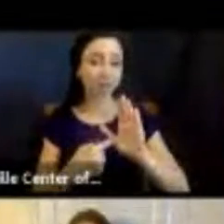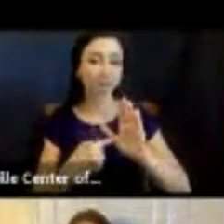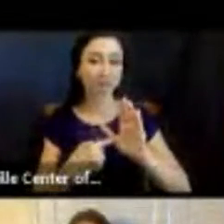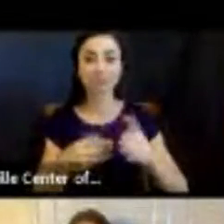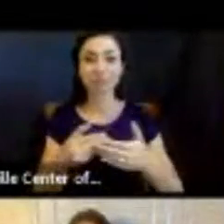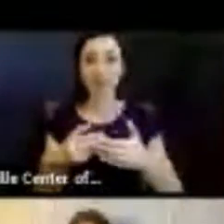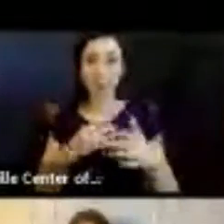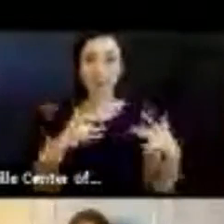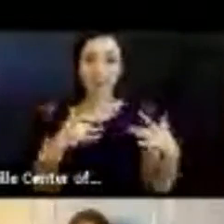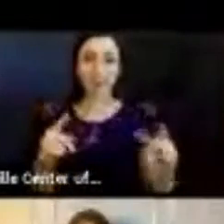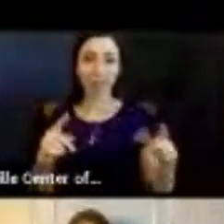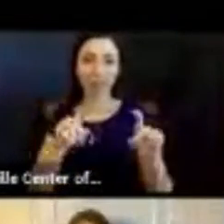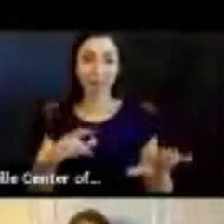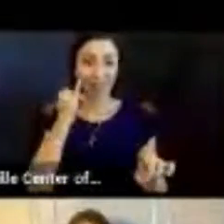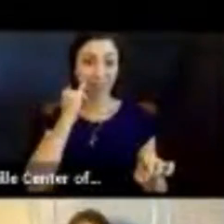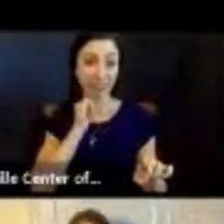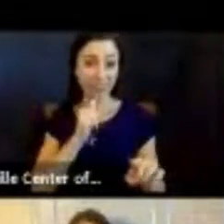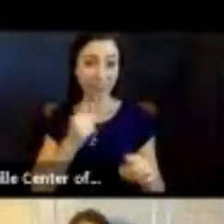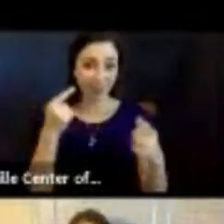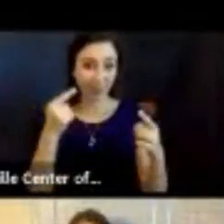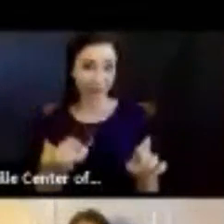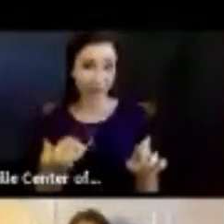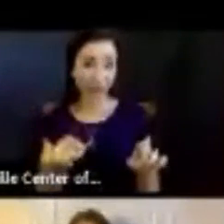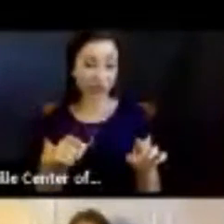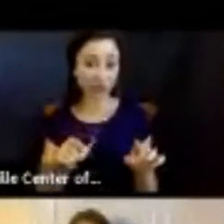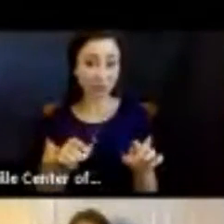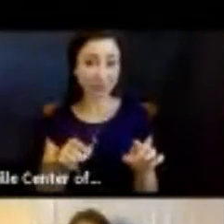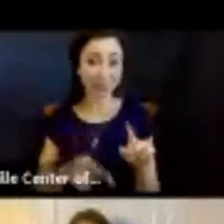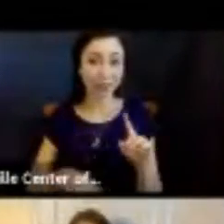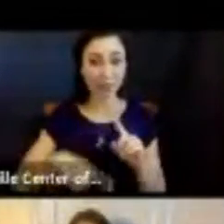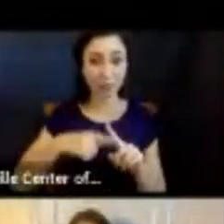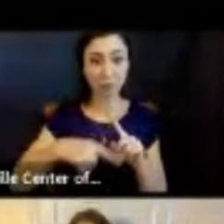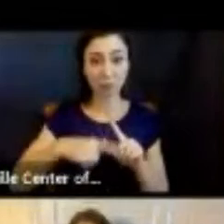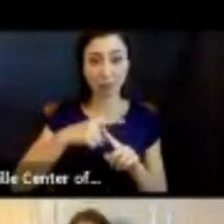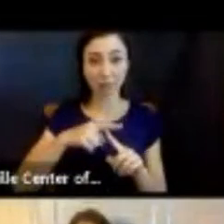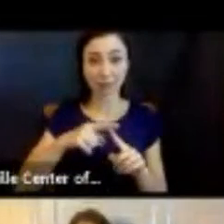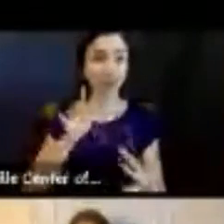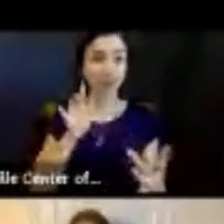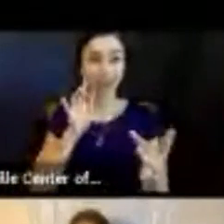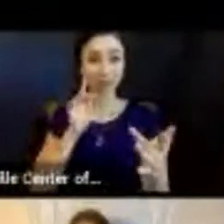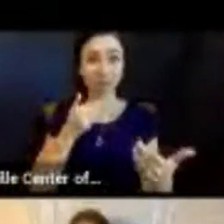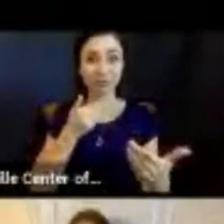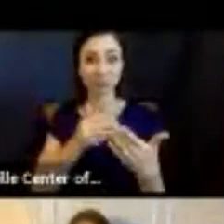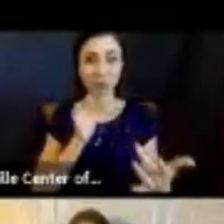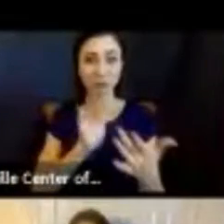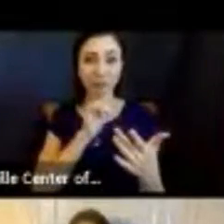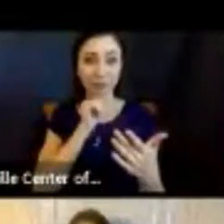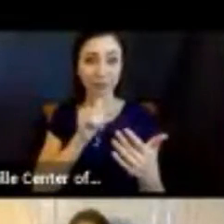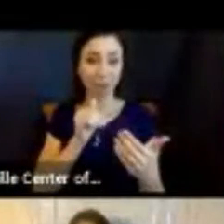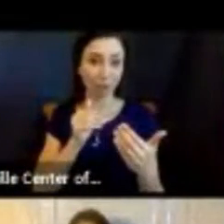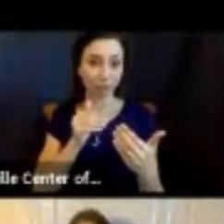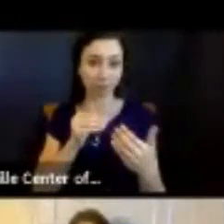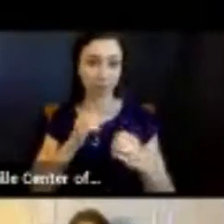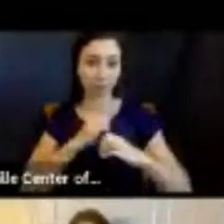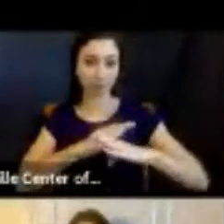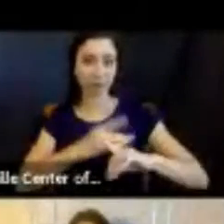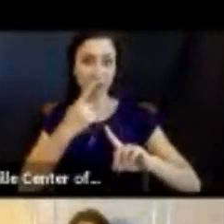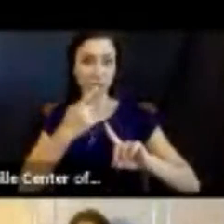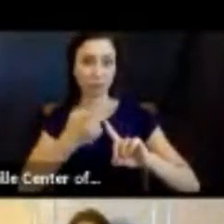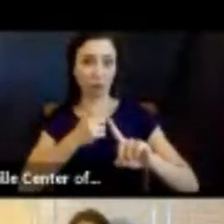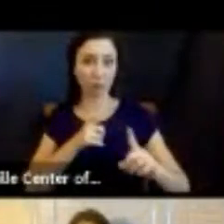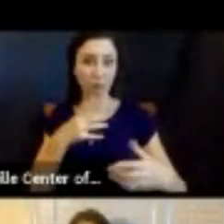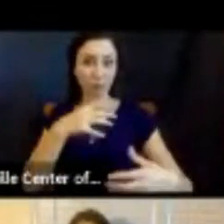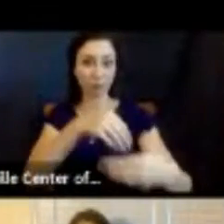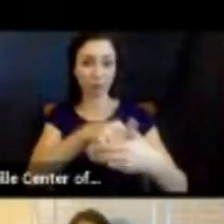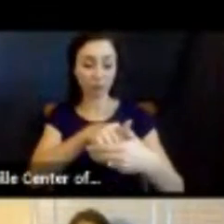pre-event testing had not been performed and the positives and close contacts not prevented from participating, then the number of